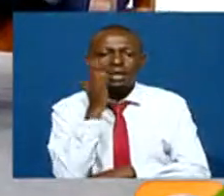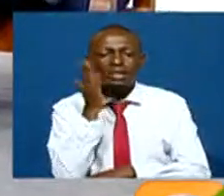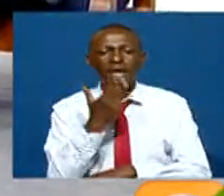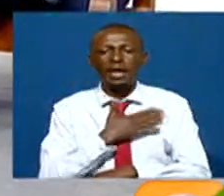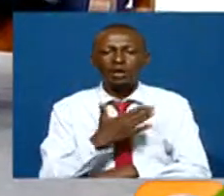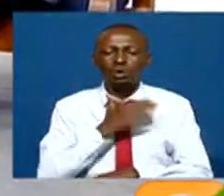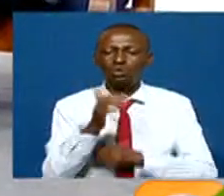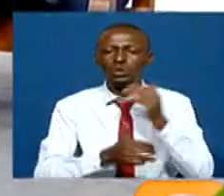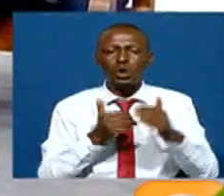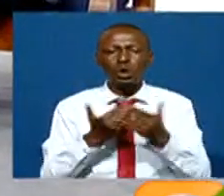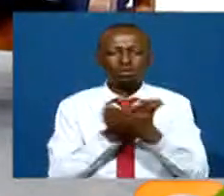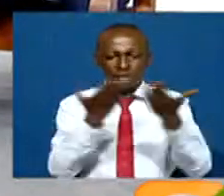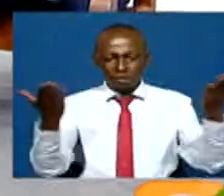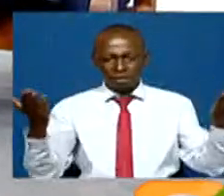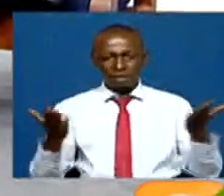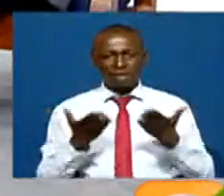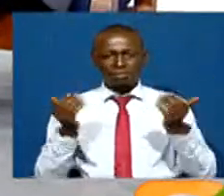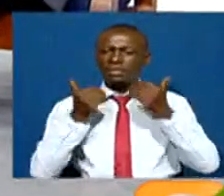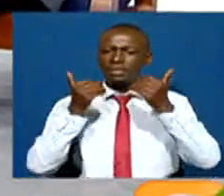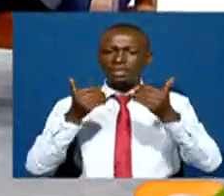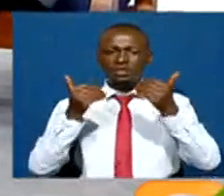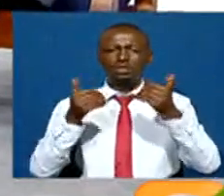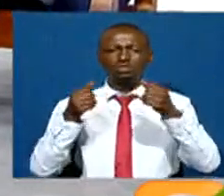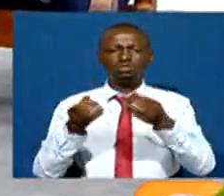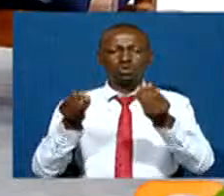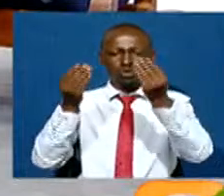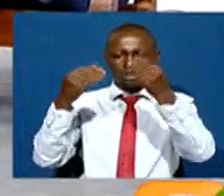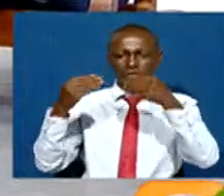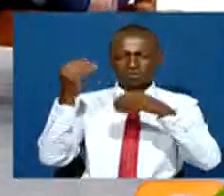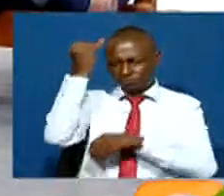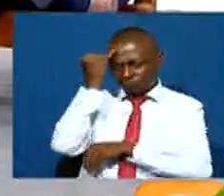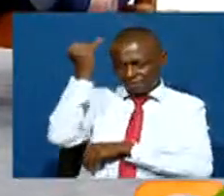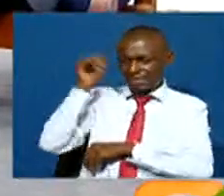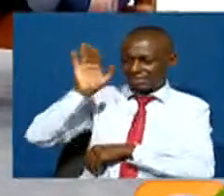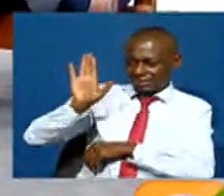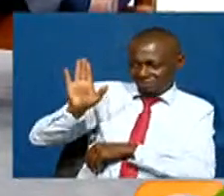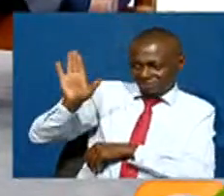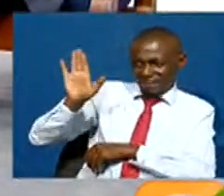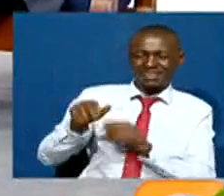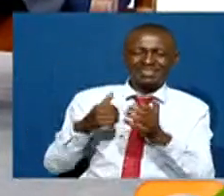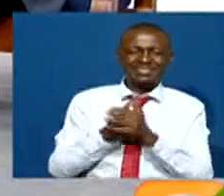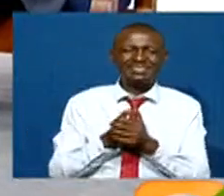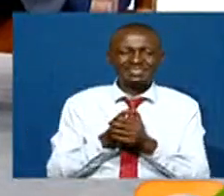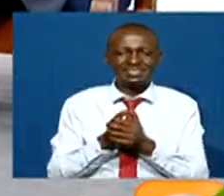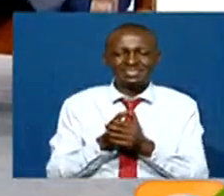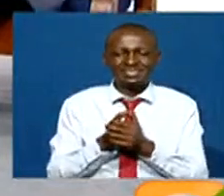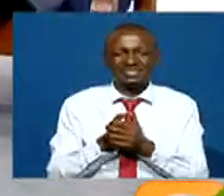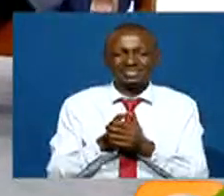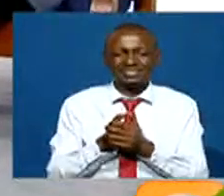who are out there. Yeah. Thank you so much for that suggestion. I'll send you my invoice.